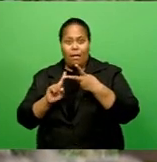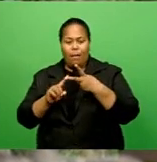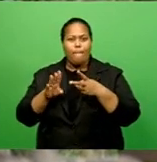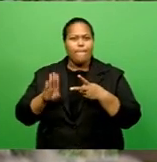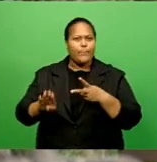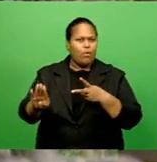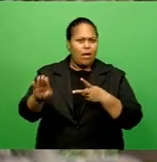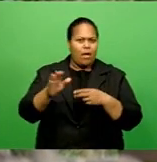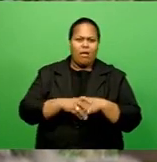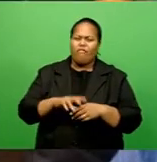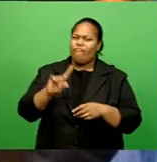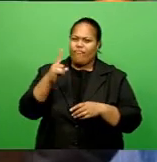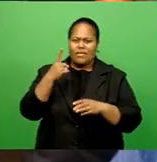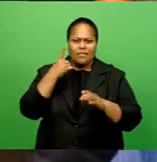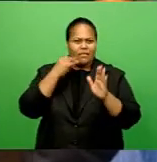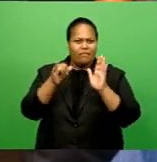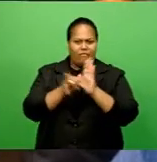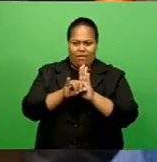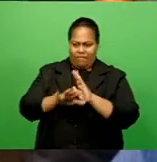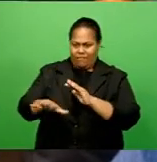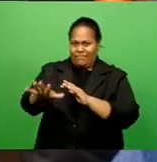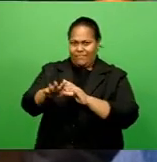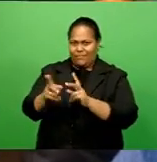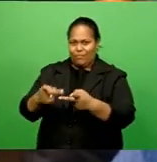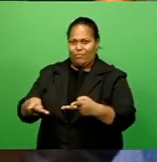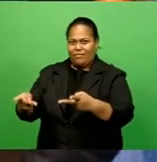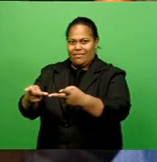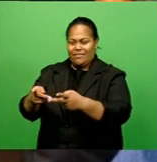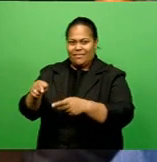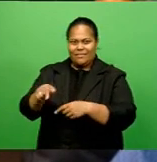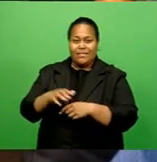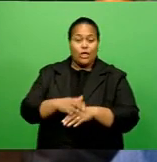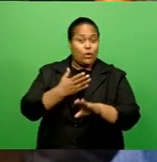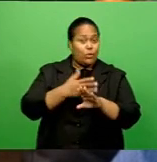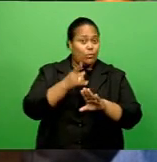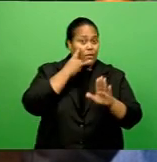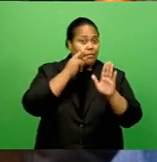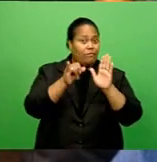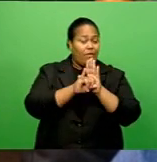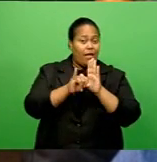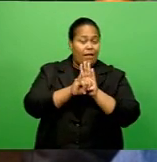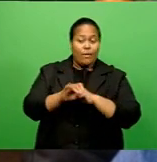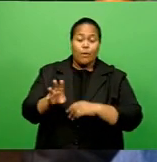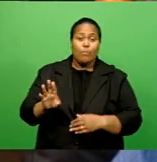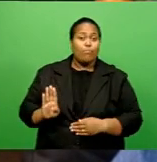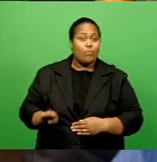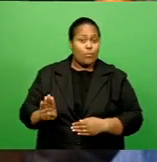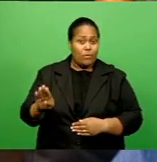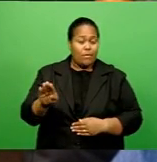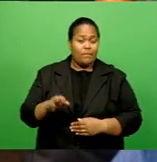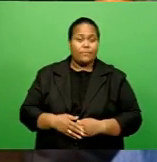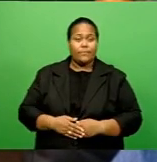tropical cyclone Yasa. Now that we have a new case in Boa, we will also be